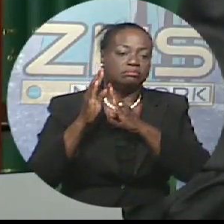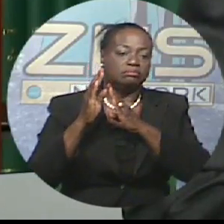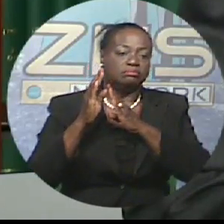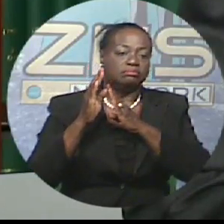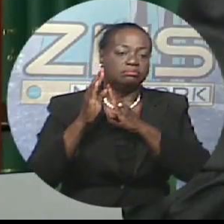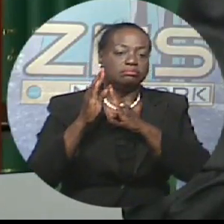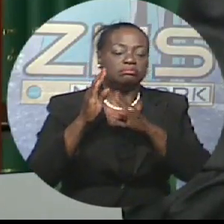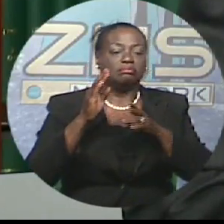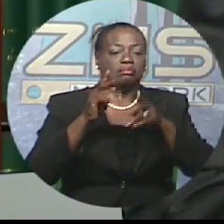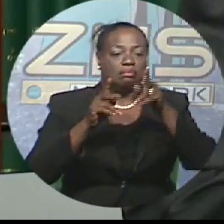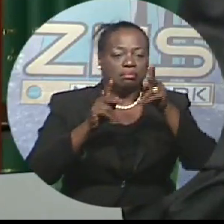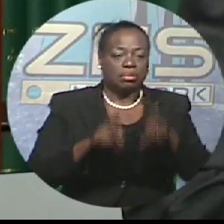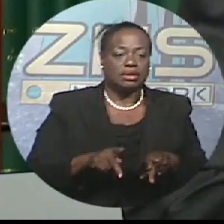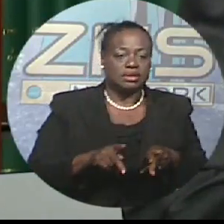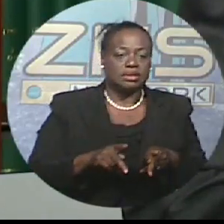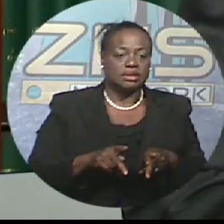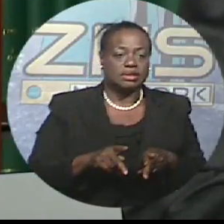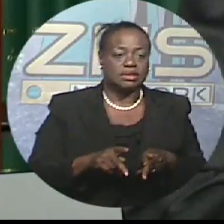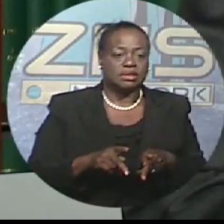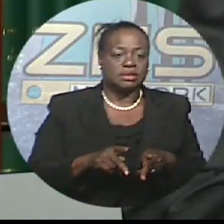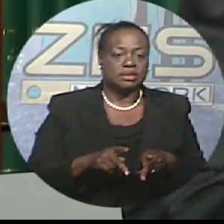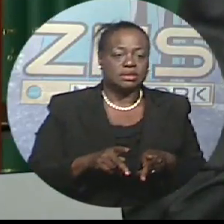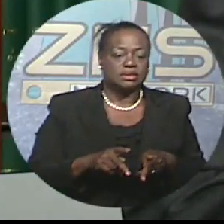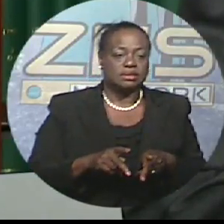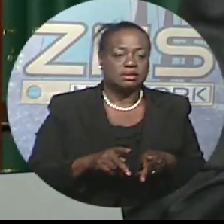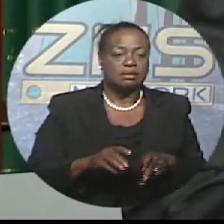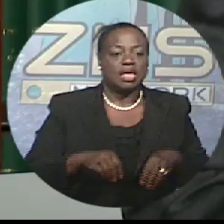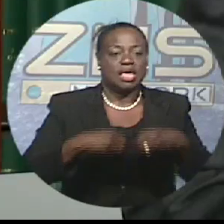cultural, athletic, and civic